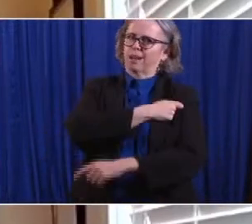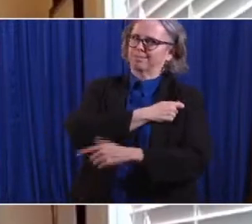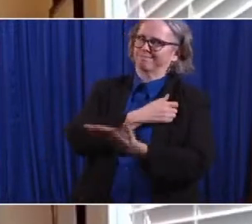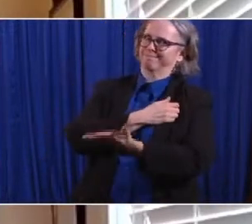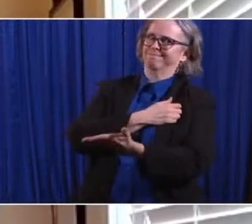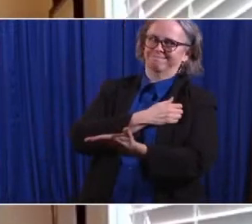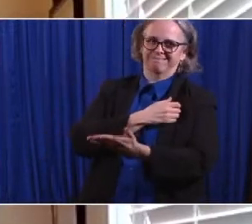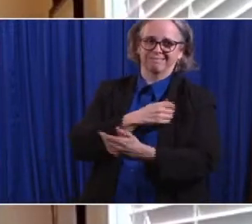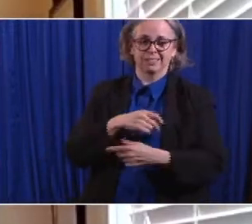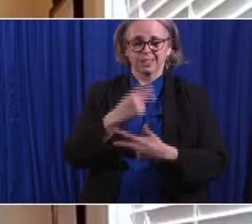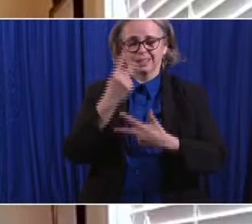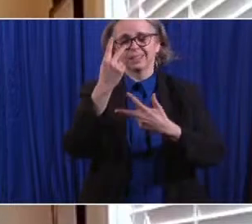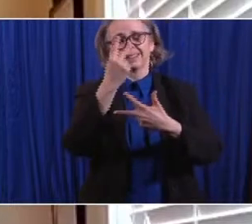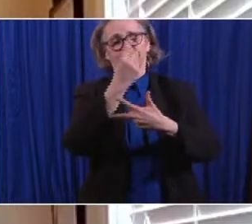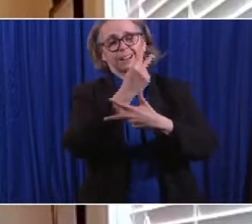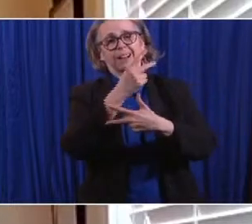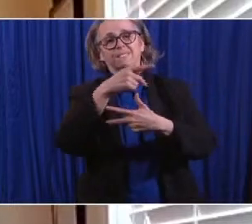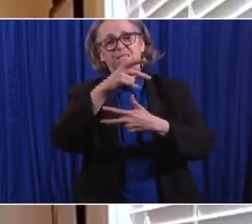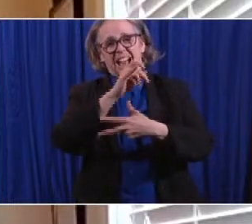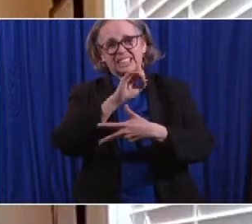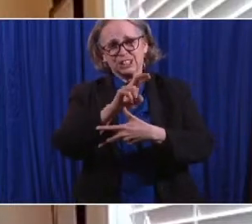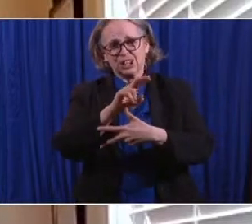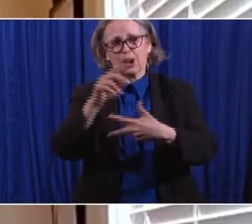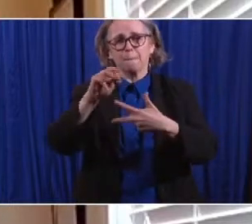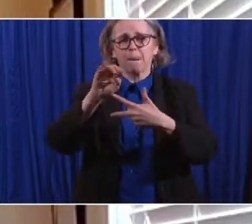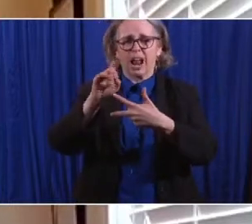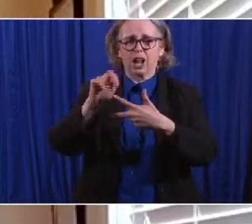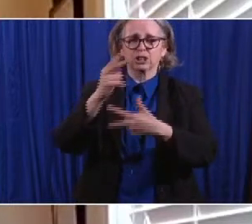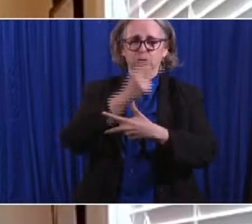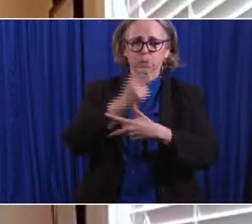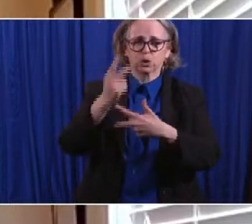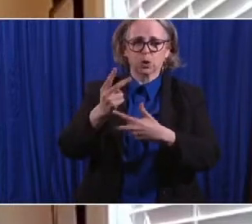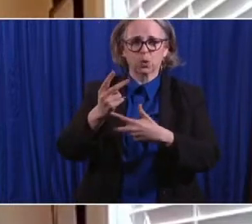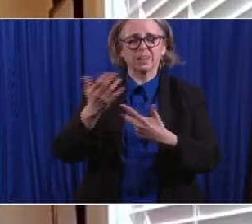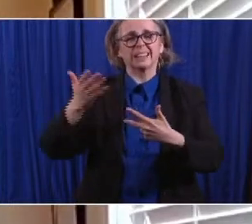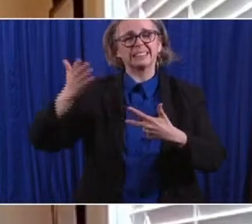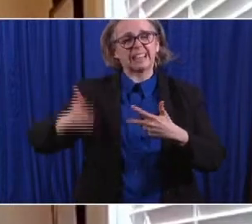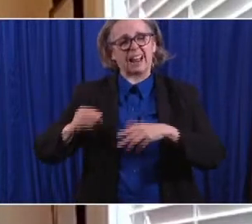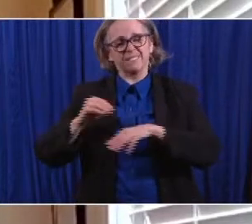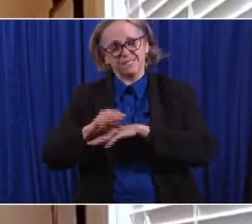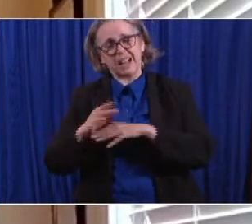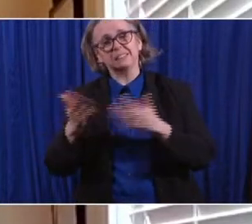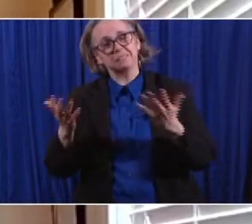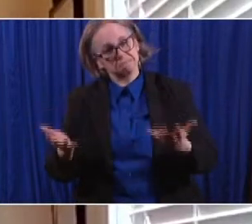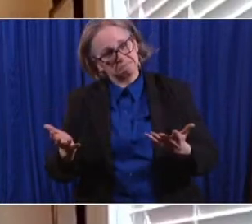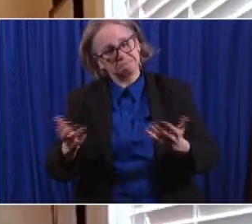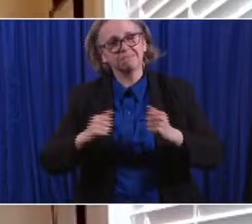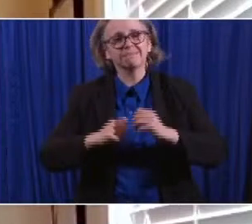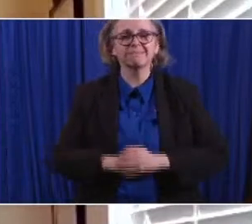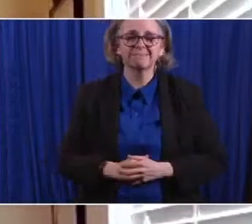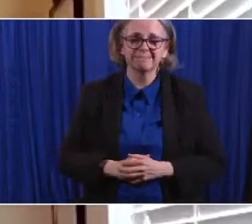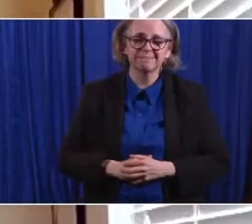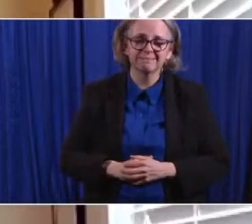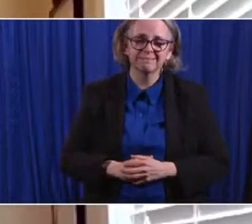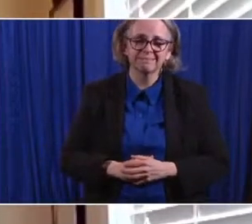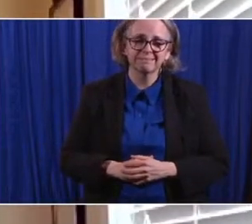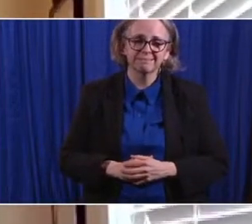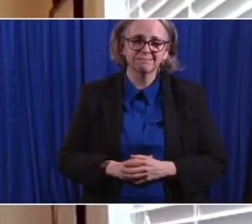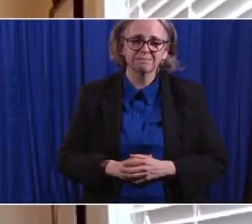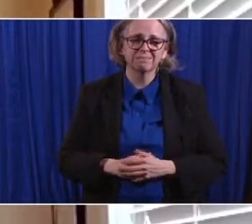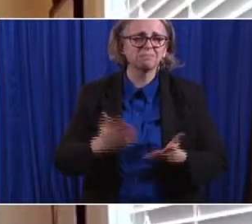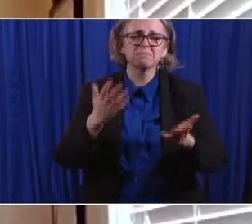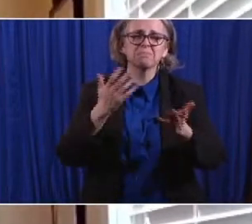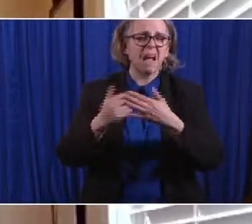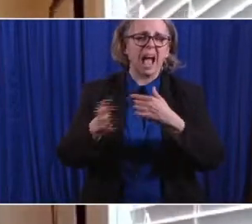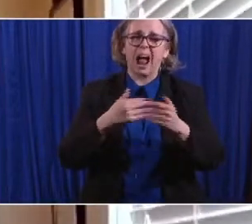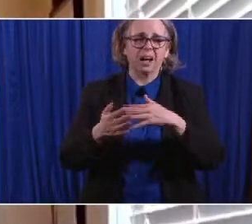A favorable side effect profile. And at the end of the day, we have 3 vaccines, all of which